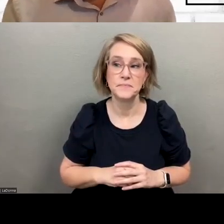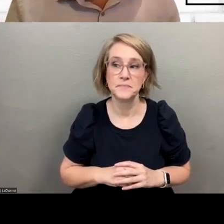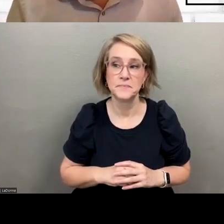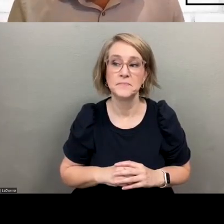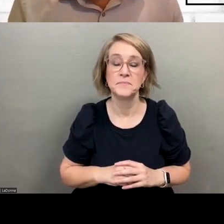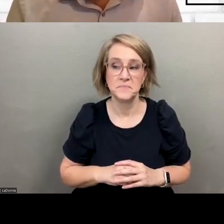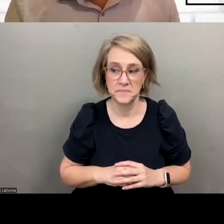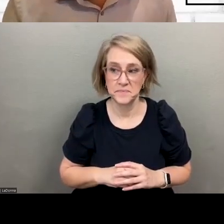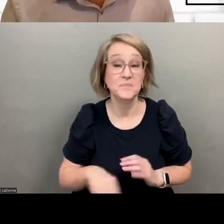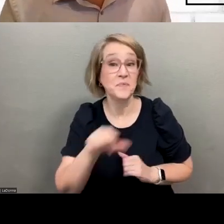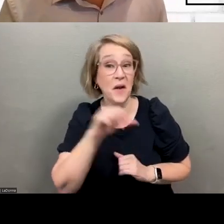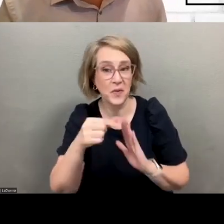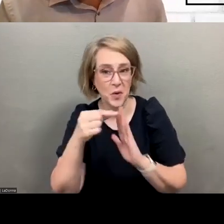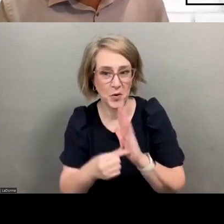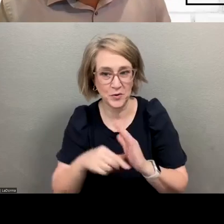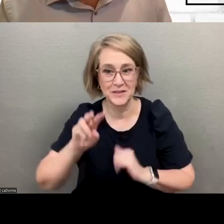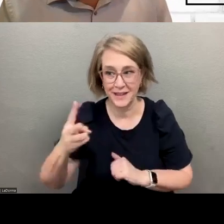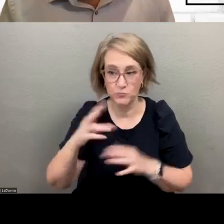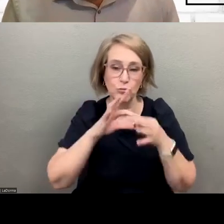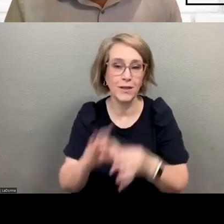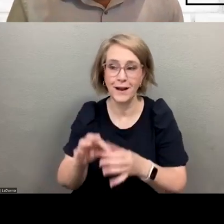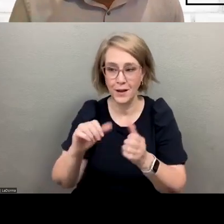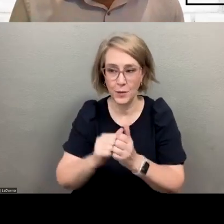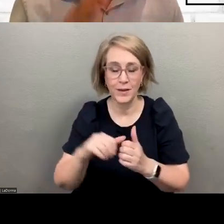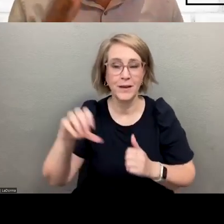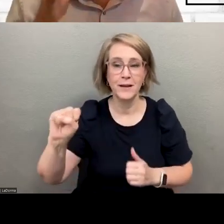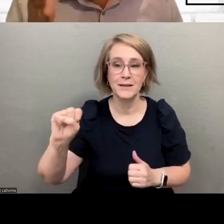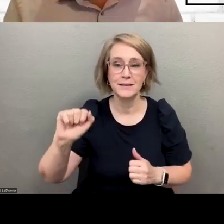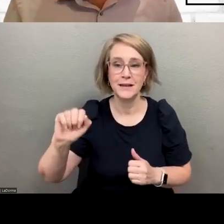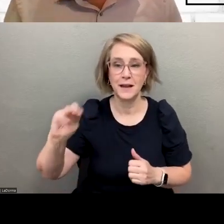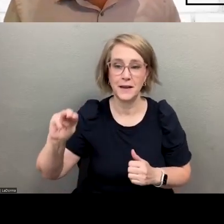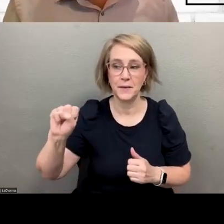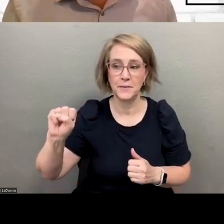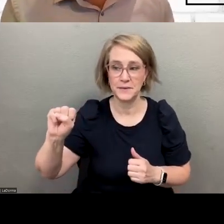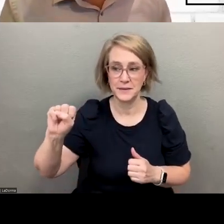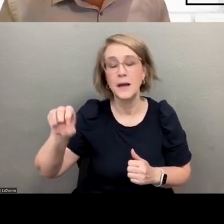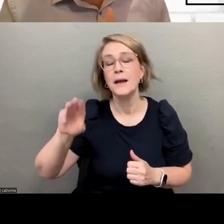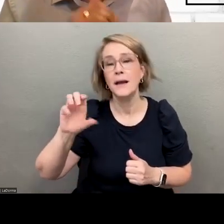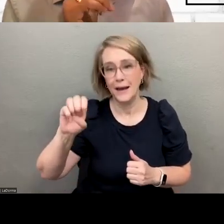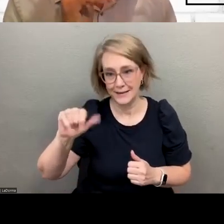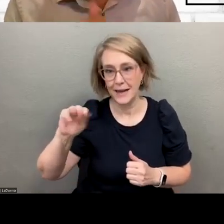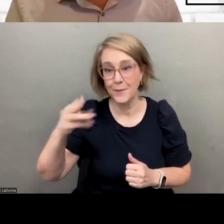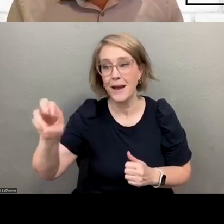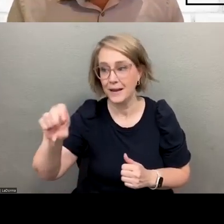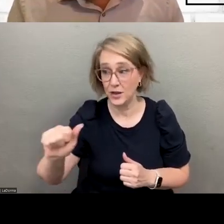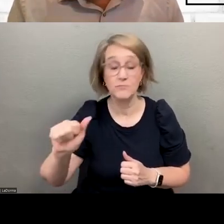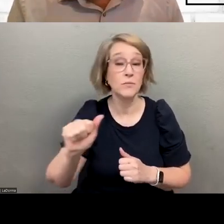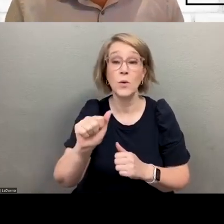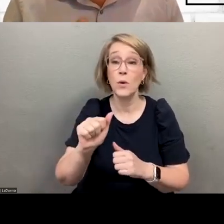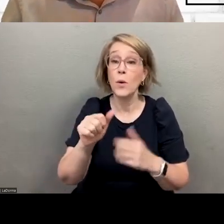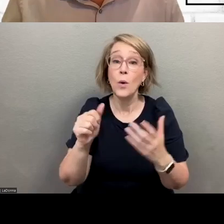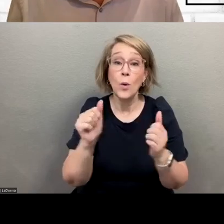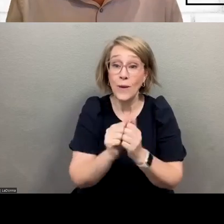And in this is an article about SAMHSA, which is announcing $27.5 million in funding to improve women's behavioral